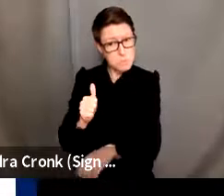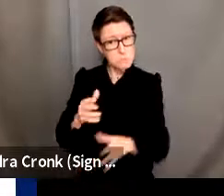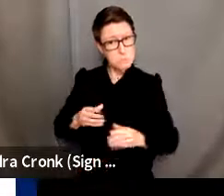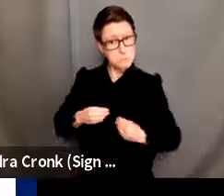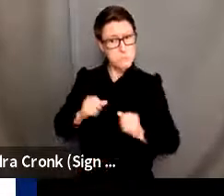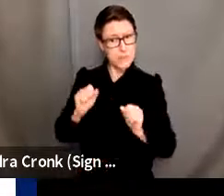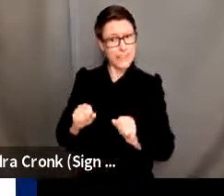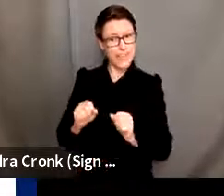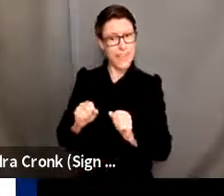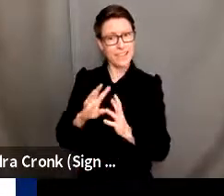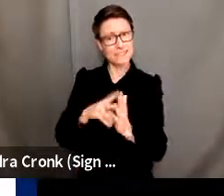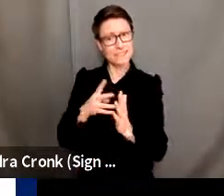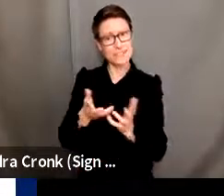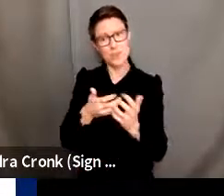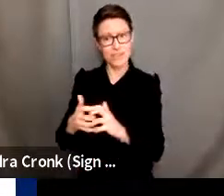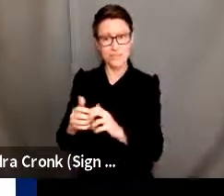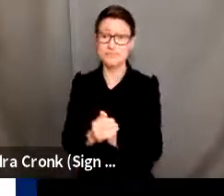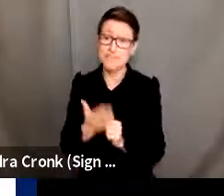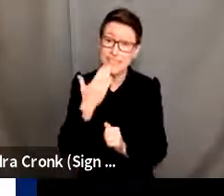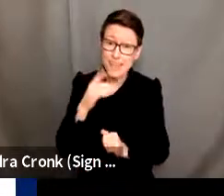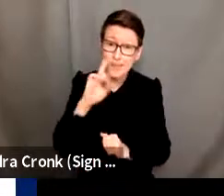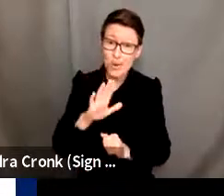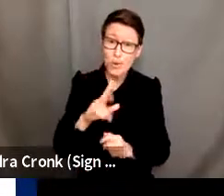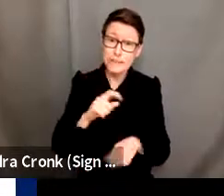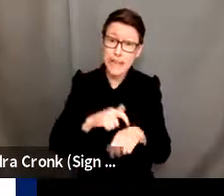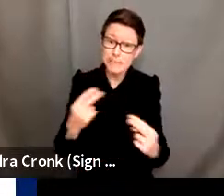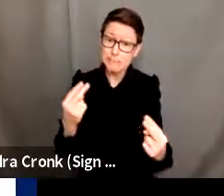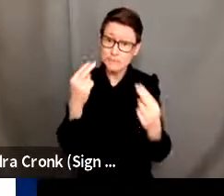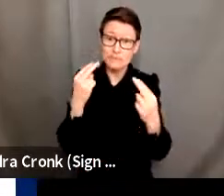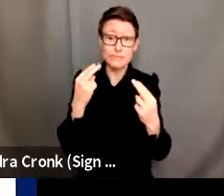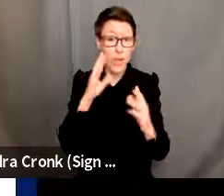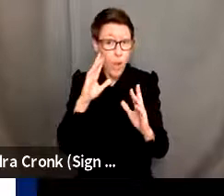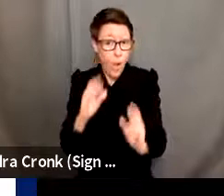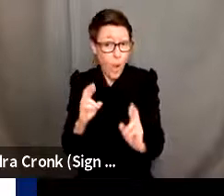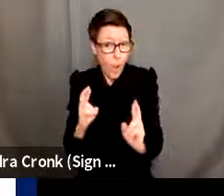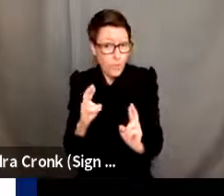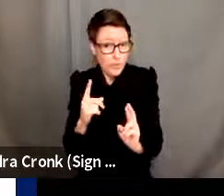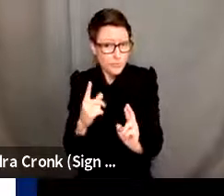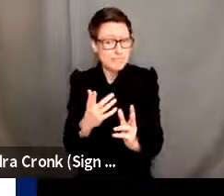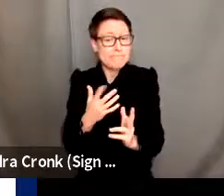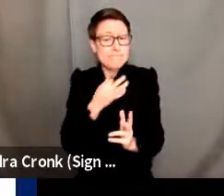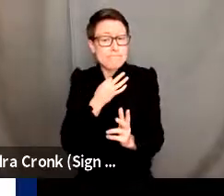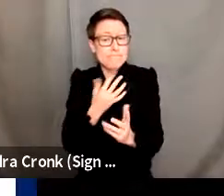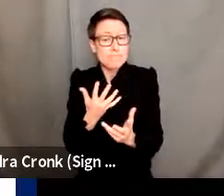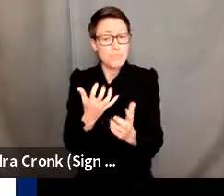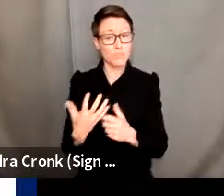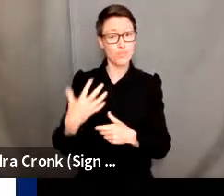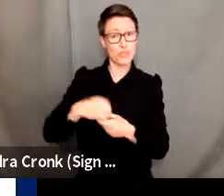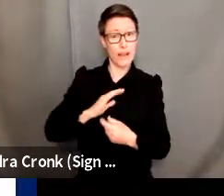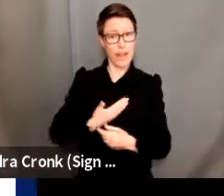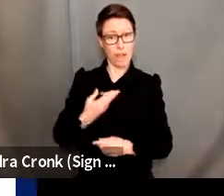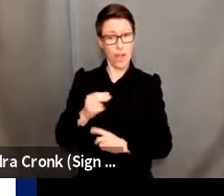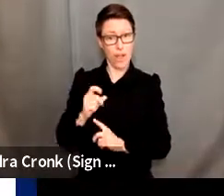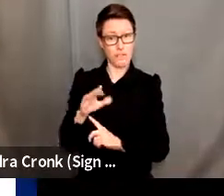time, and I hope you will consider joining the Bristol Hospice team. I think we have one more slide, your